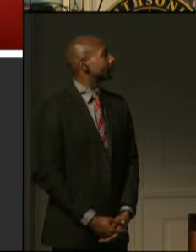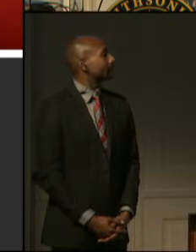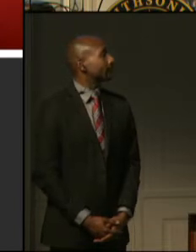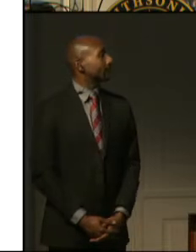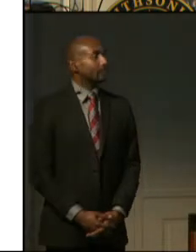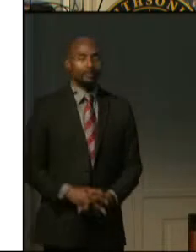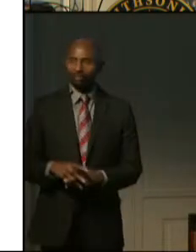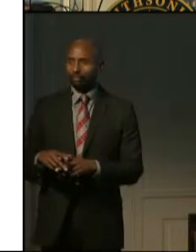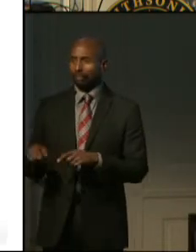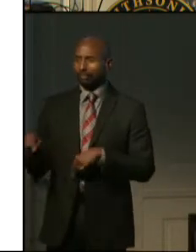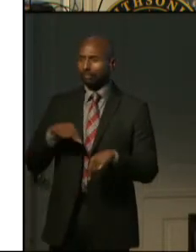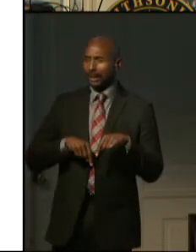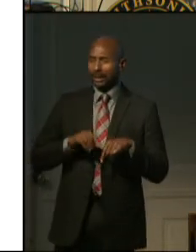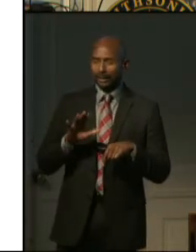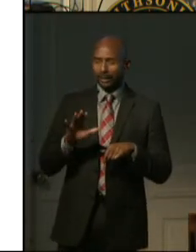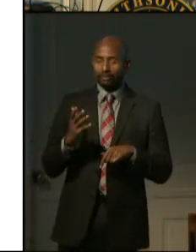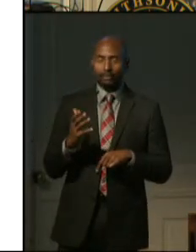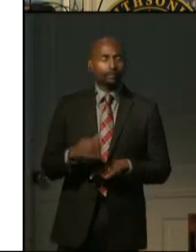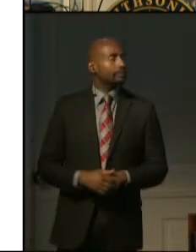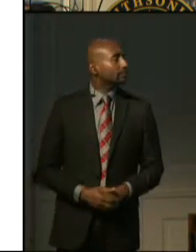I just went back.